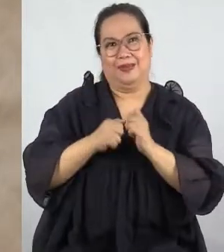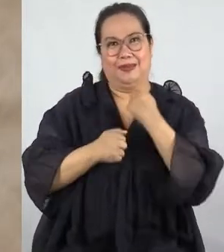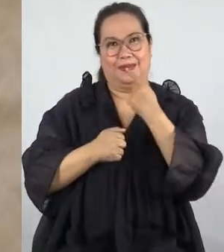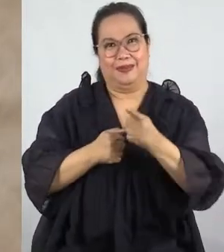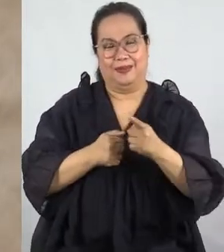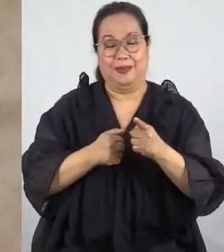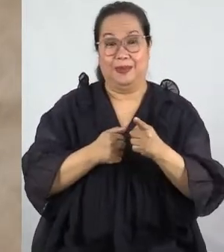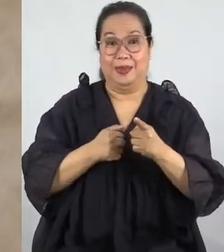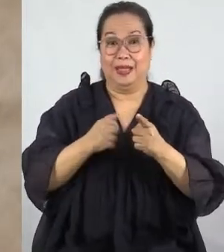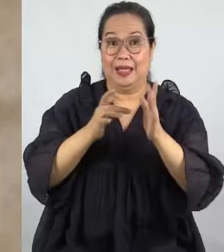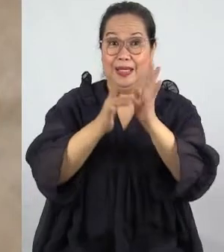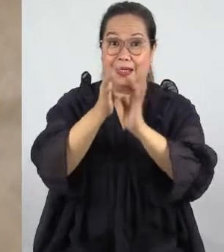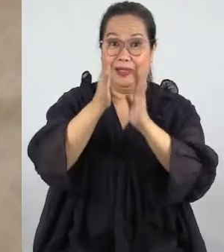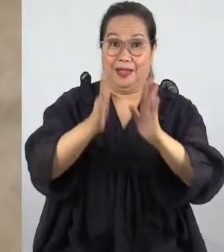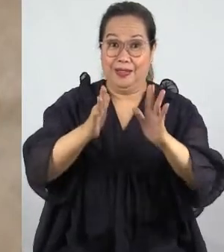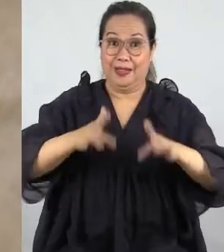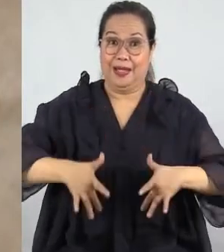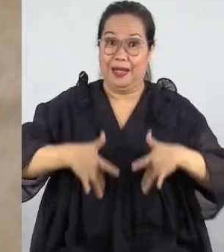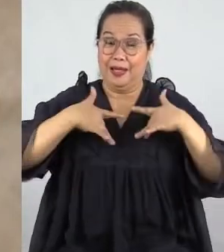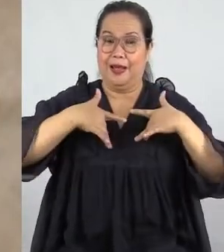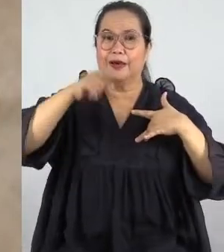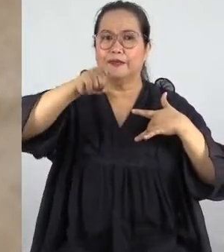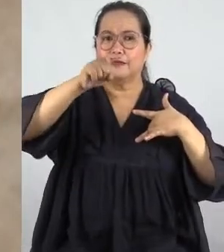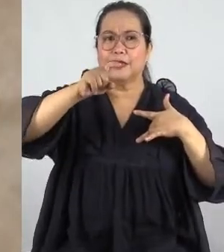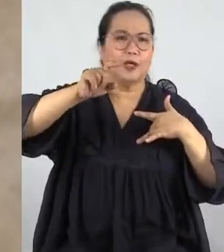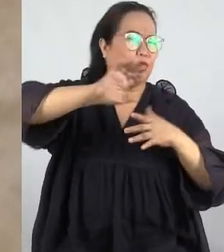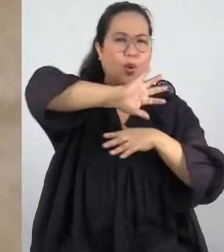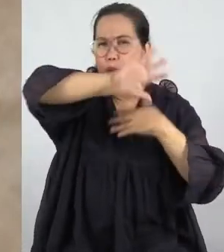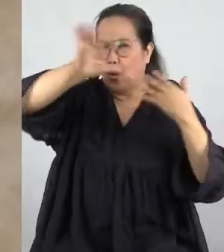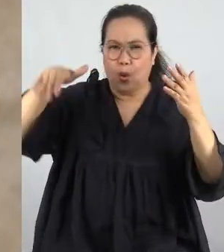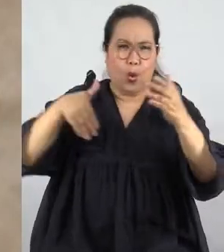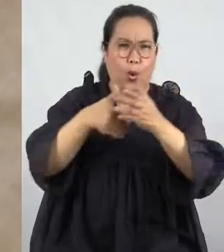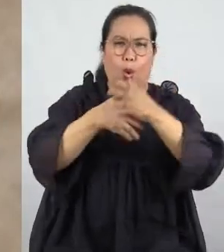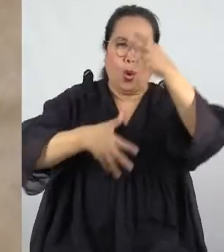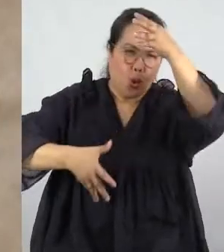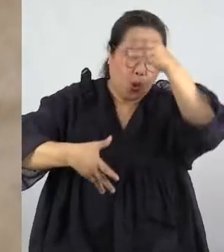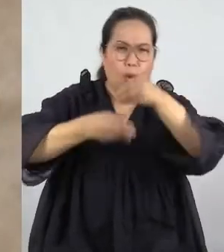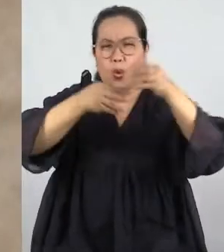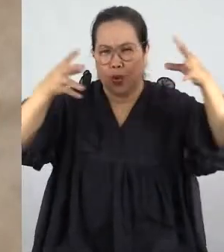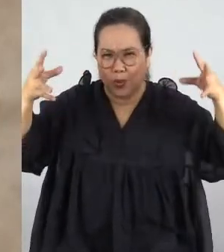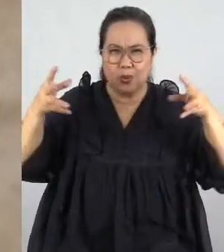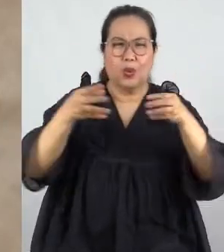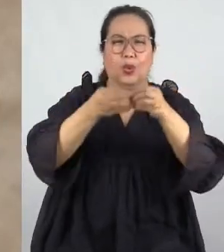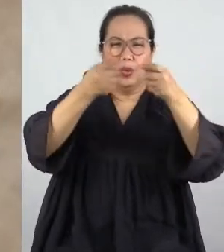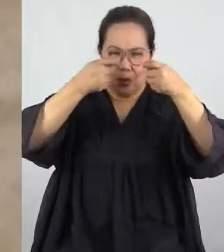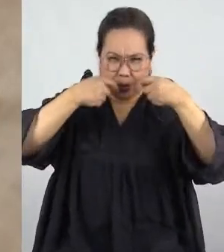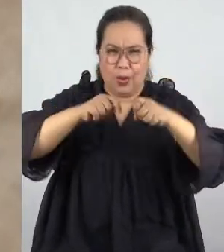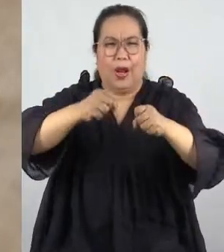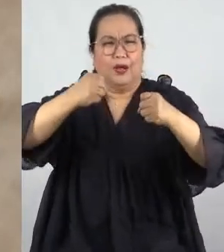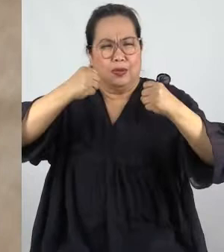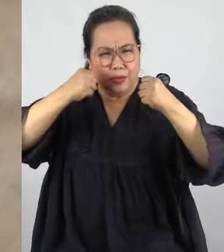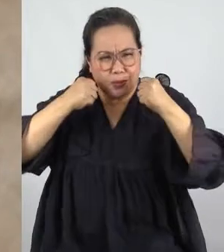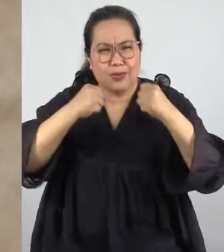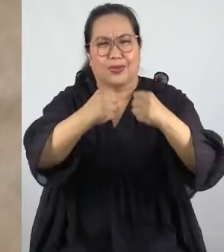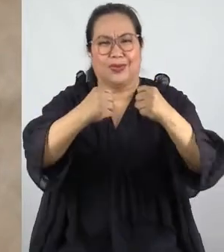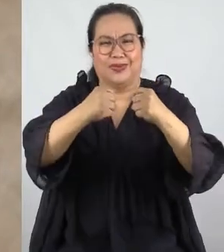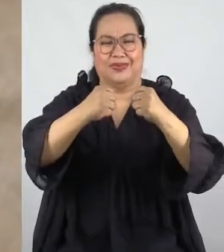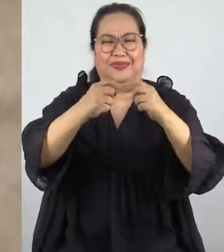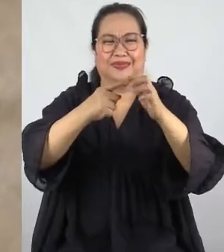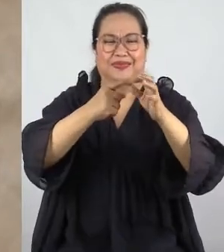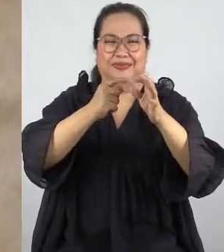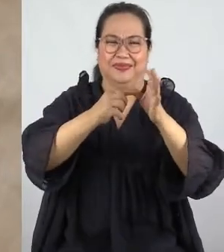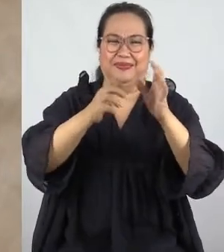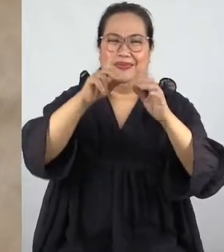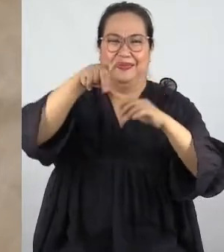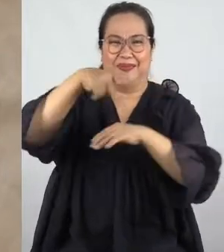Ang buhay Kristiyano ay nangangailangan ng lubos na pagsusumikap. Buong lakas. Philippians